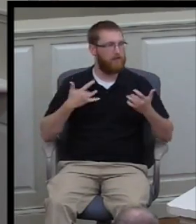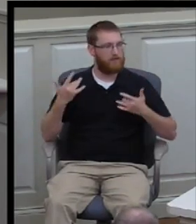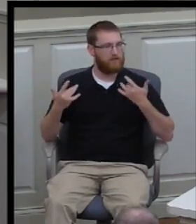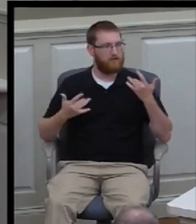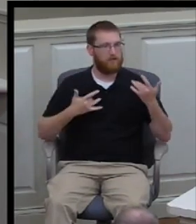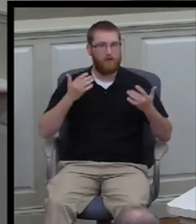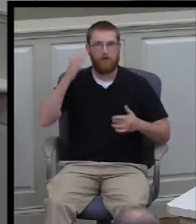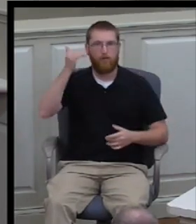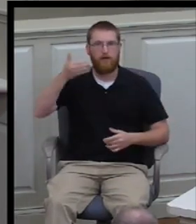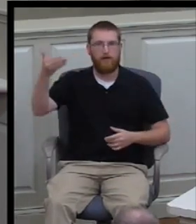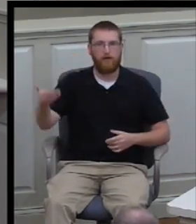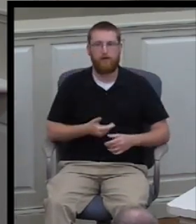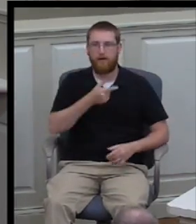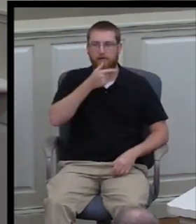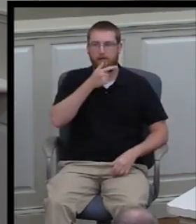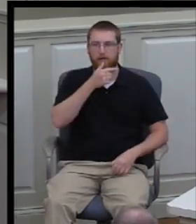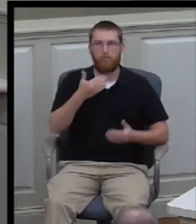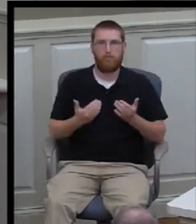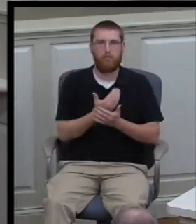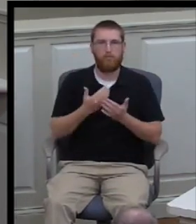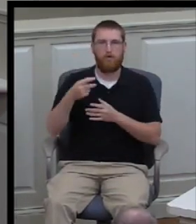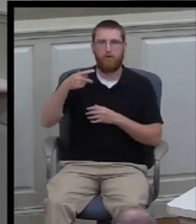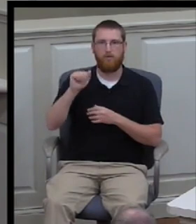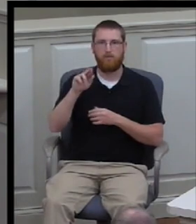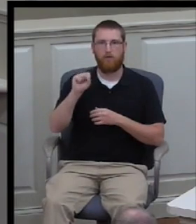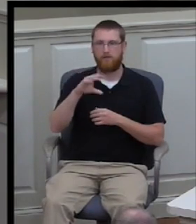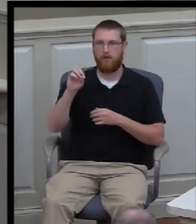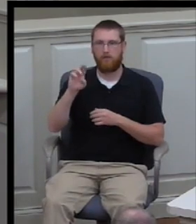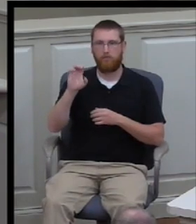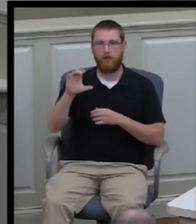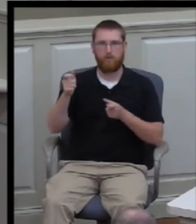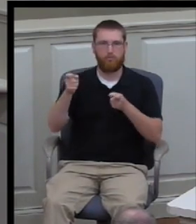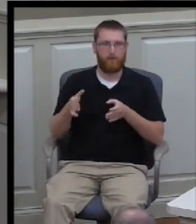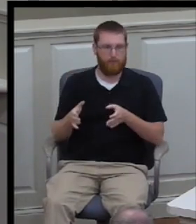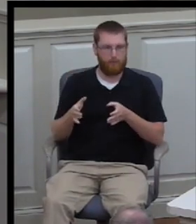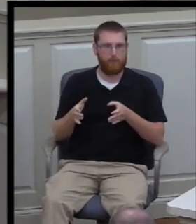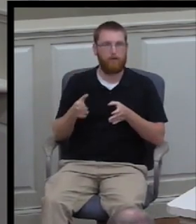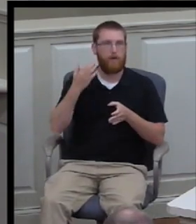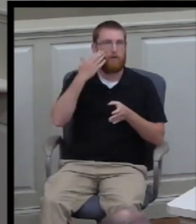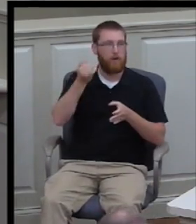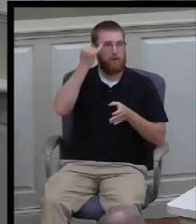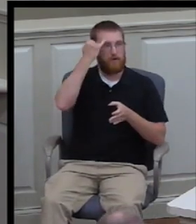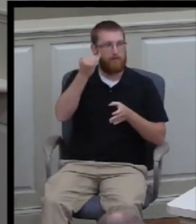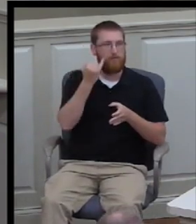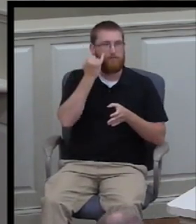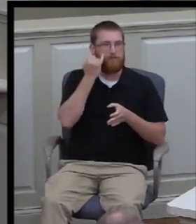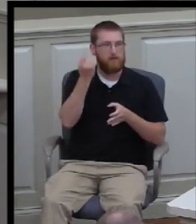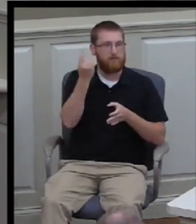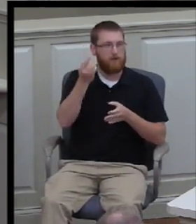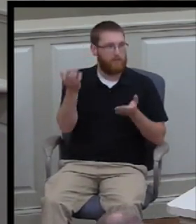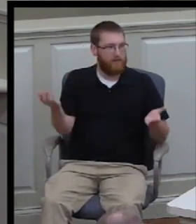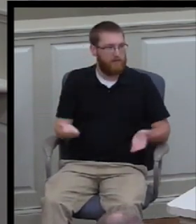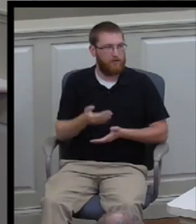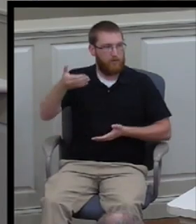This will be the introduction of the new Parks and Rec Director. And I don't know if there's somebody on Parks and Rec that wants to